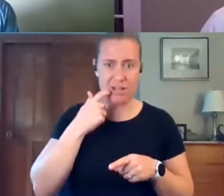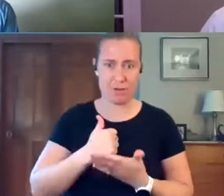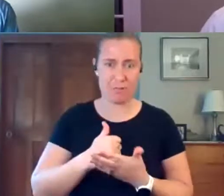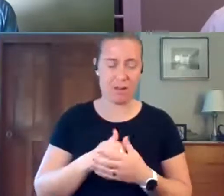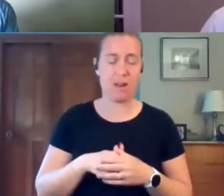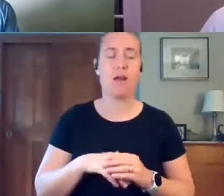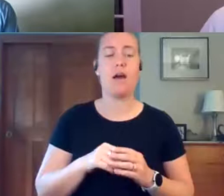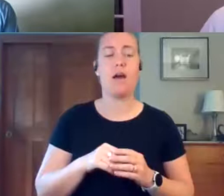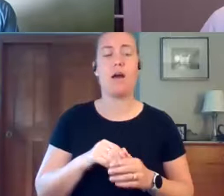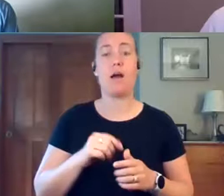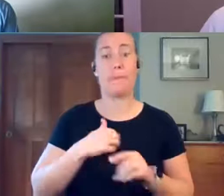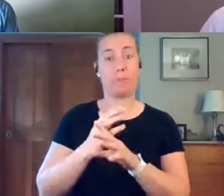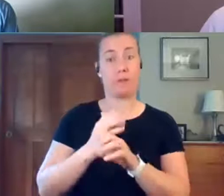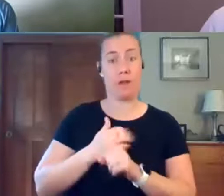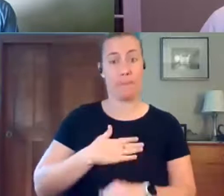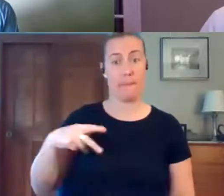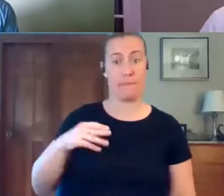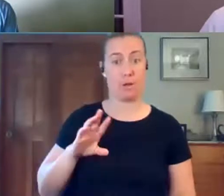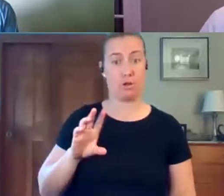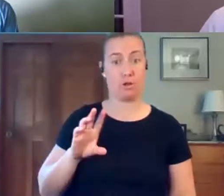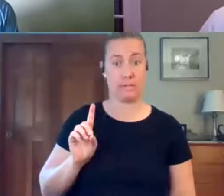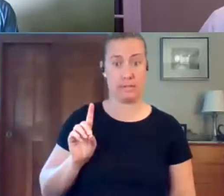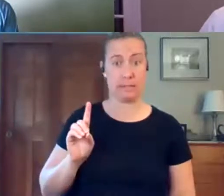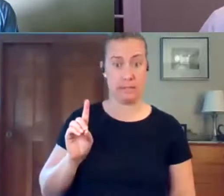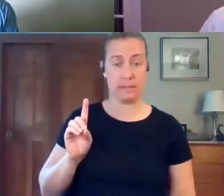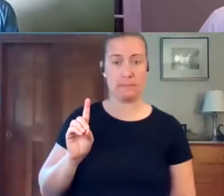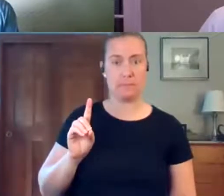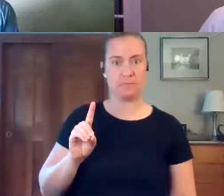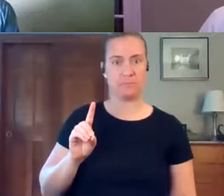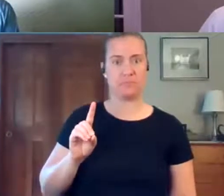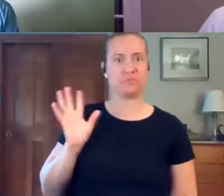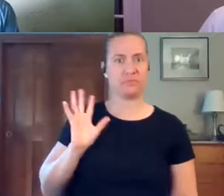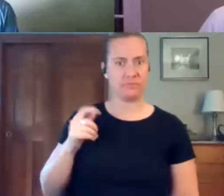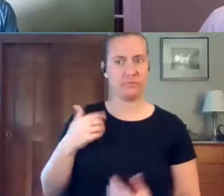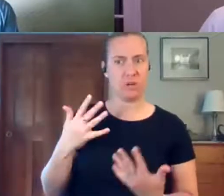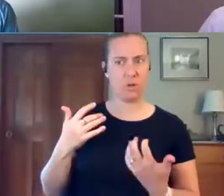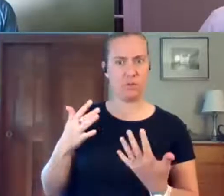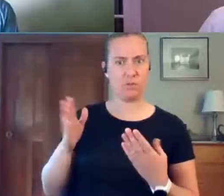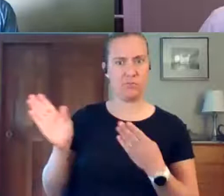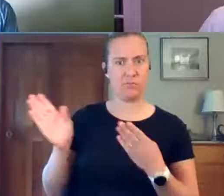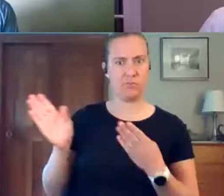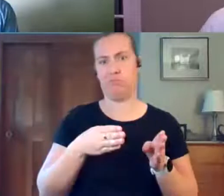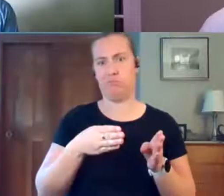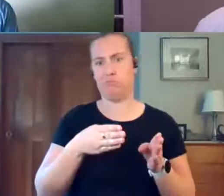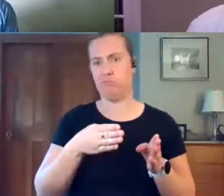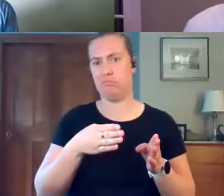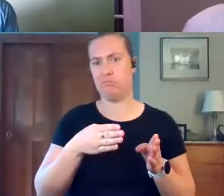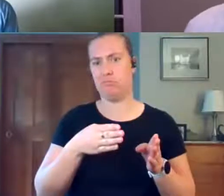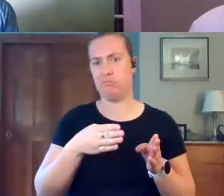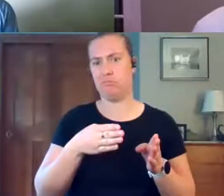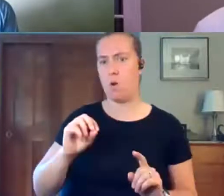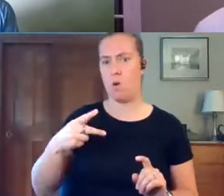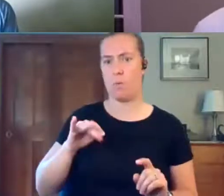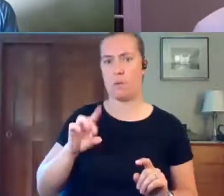when I got my PhD, I wanted to turn attention and say, can we do something about opioid prescribing with